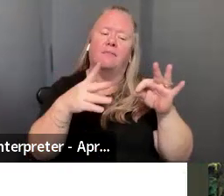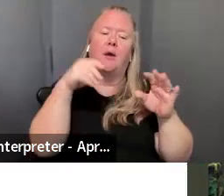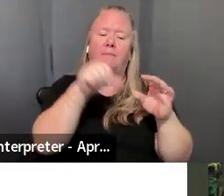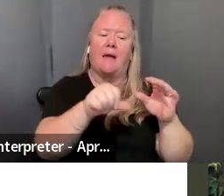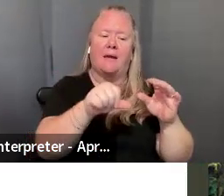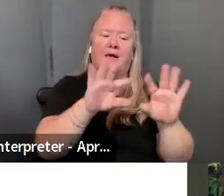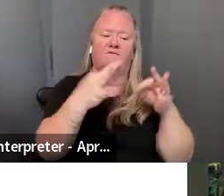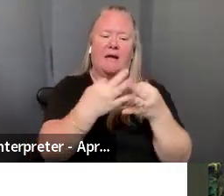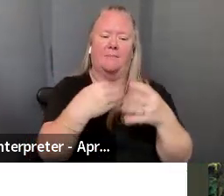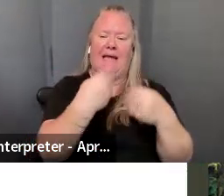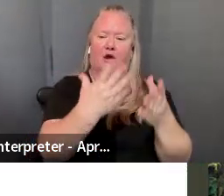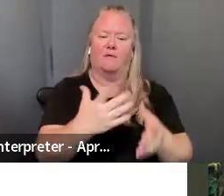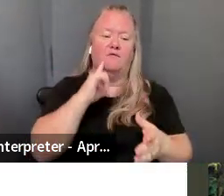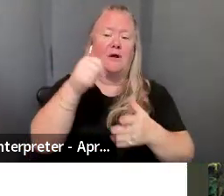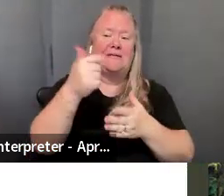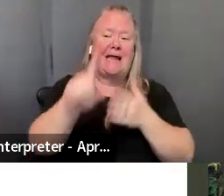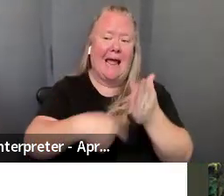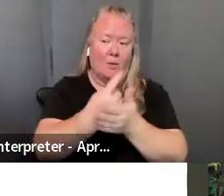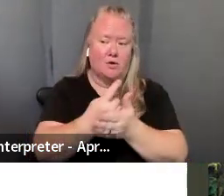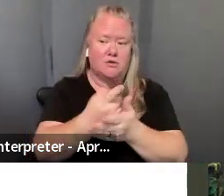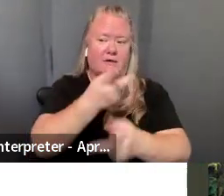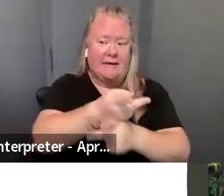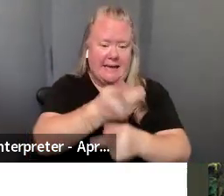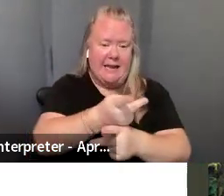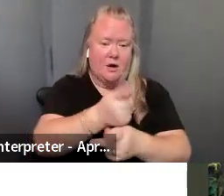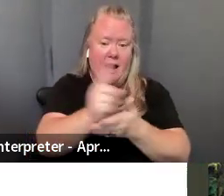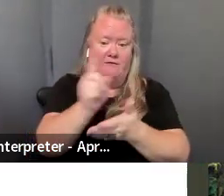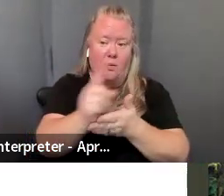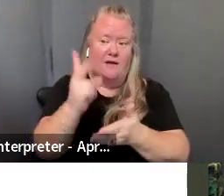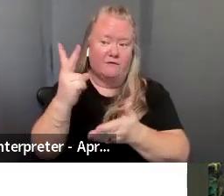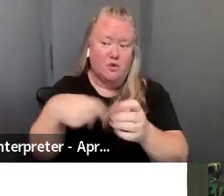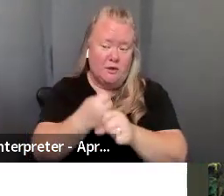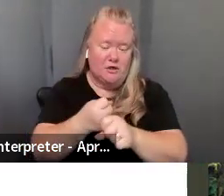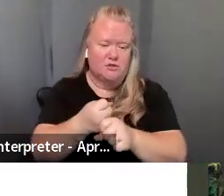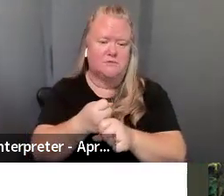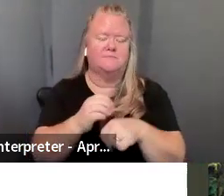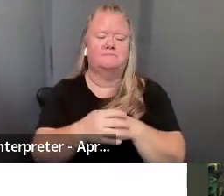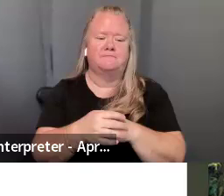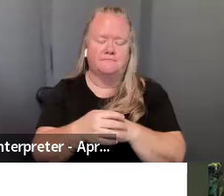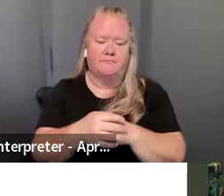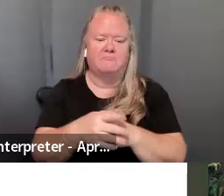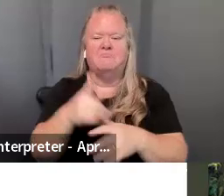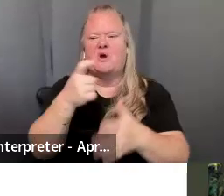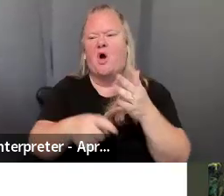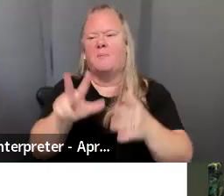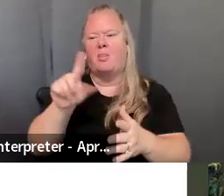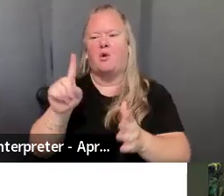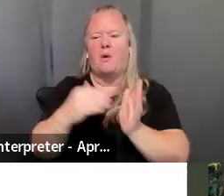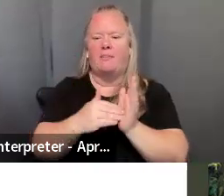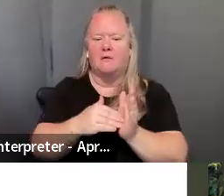a family caregiver for 10 hours of care a week for 2 years, cost about